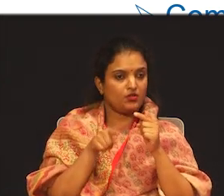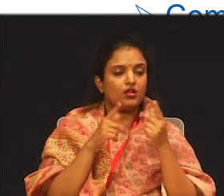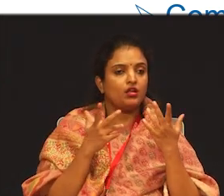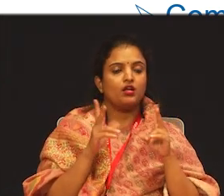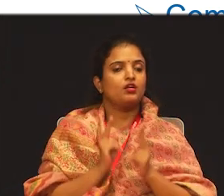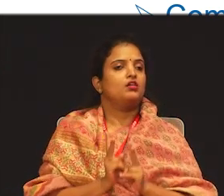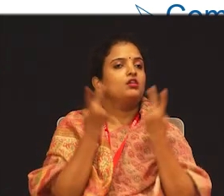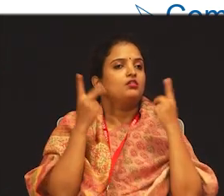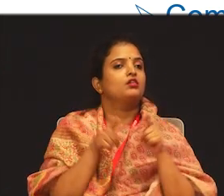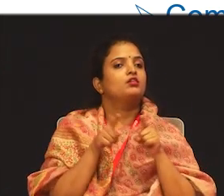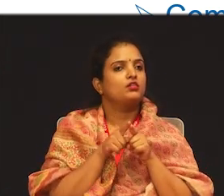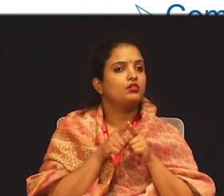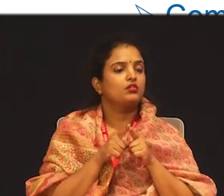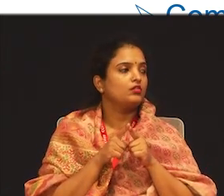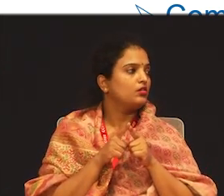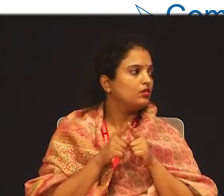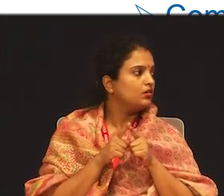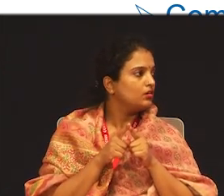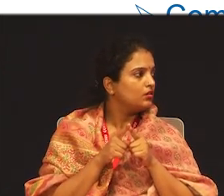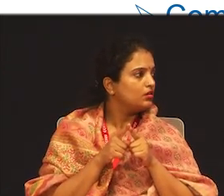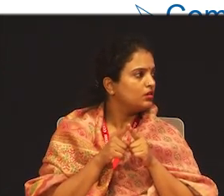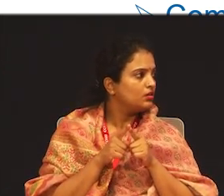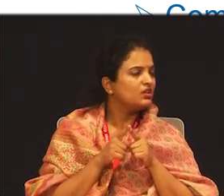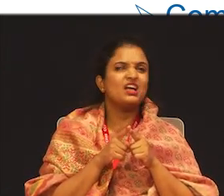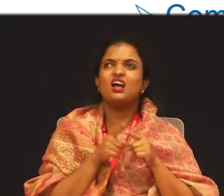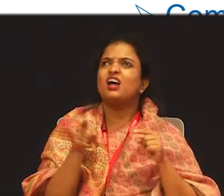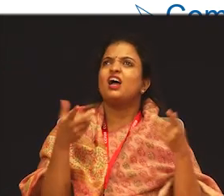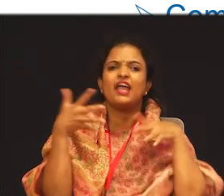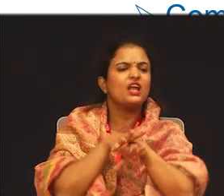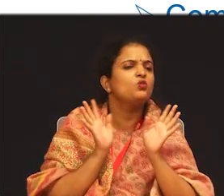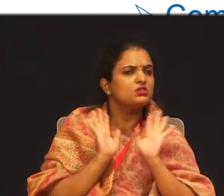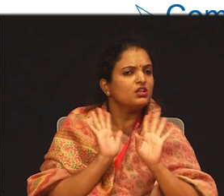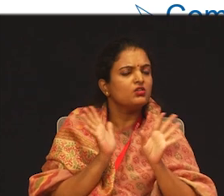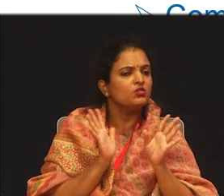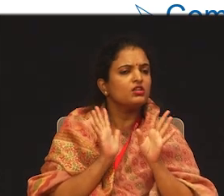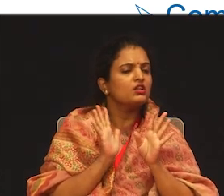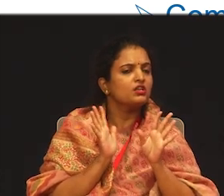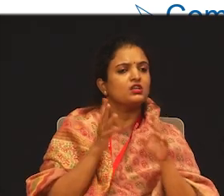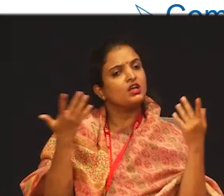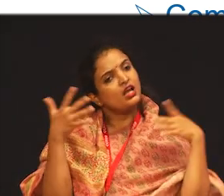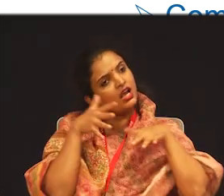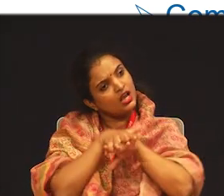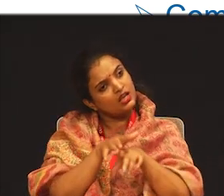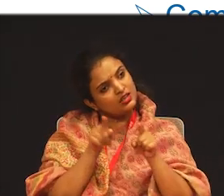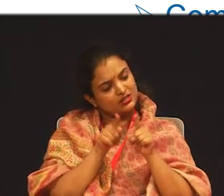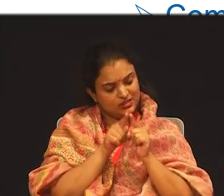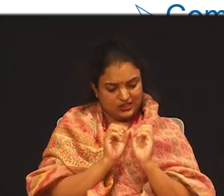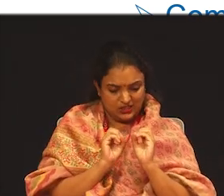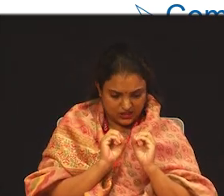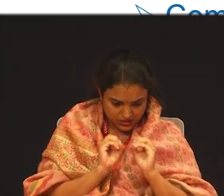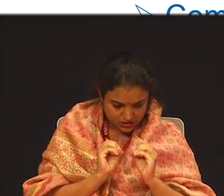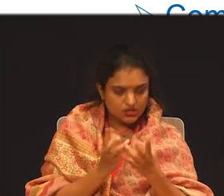mainstreaming. It is different from mainstreaming. And what about inclusion? Inclusion is right from the